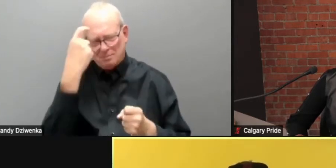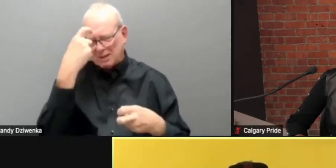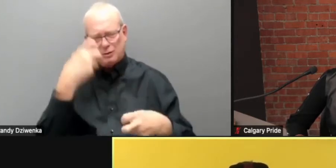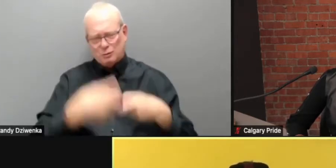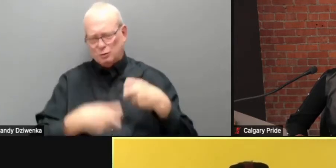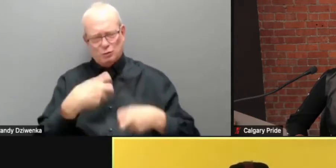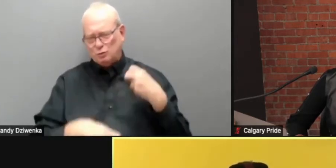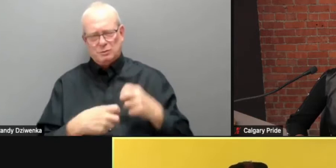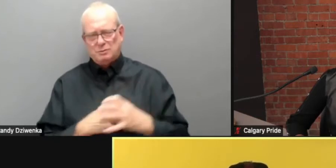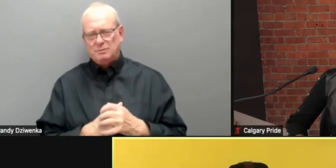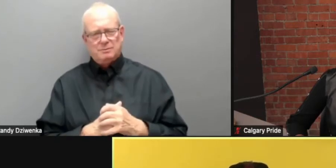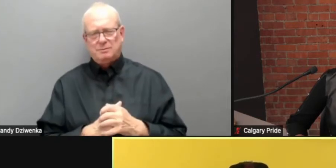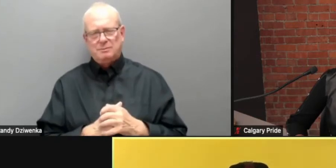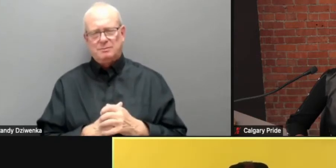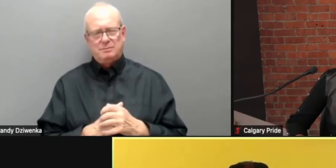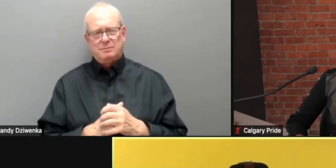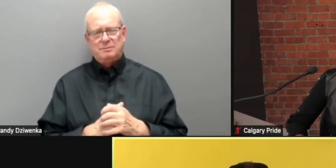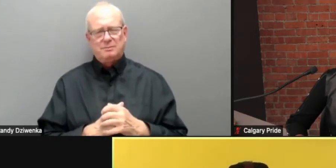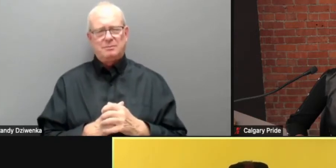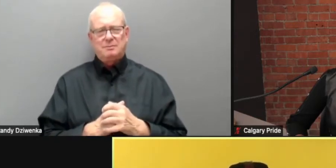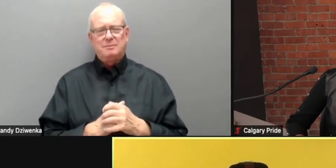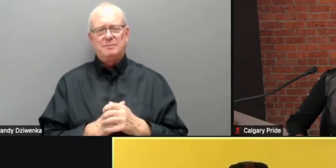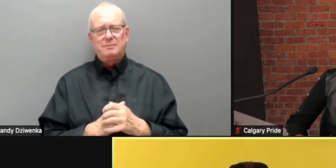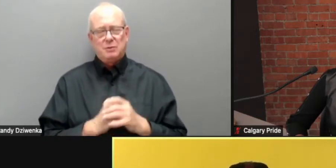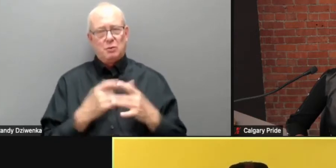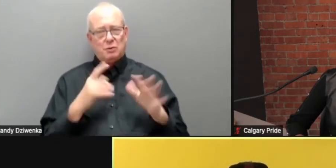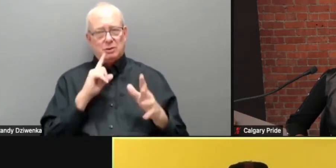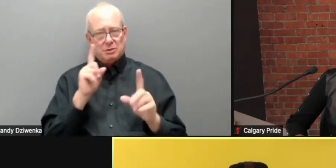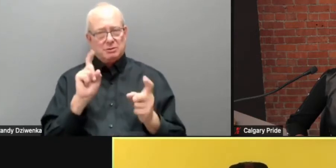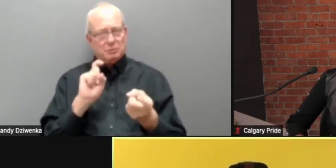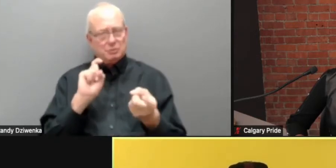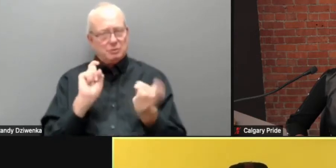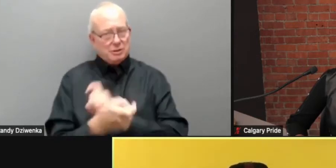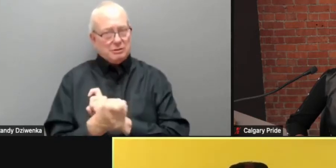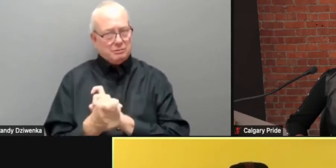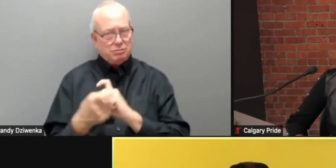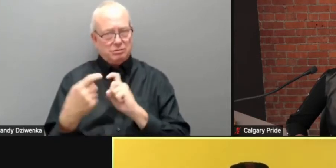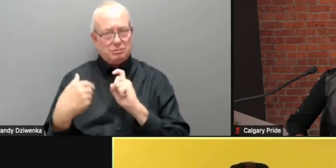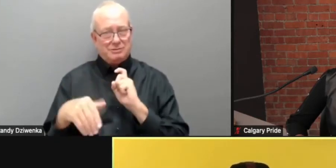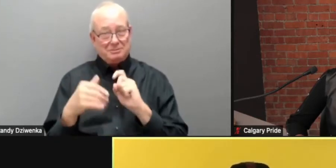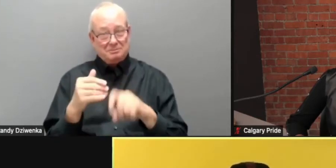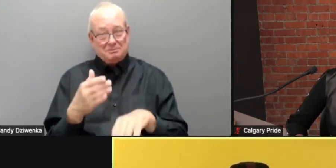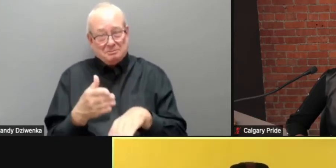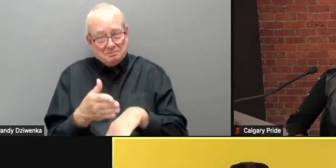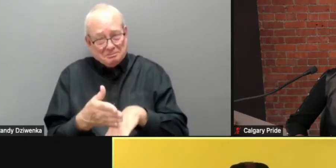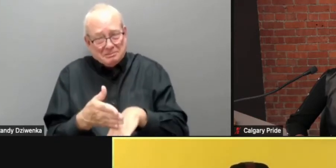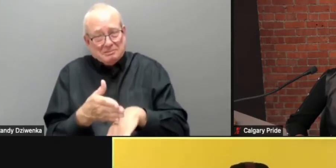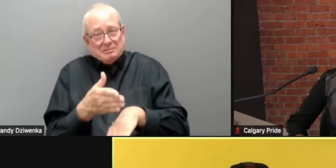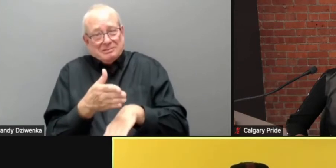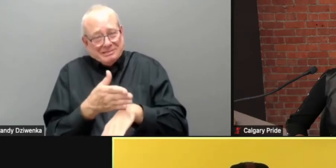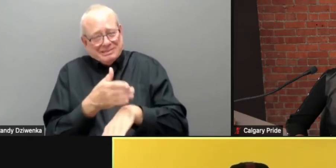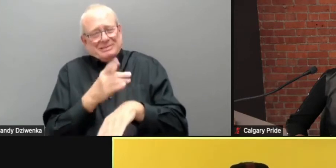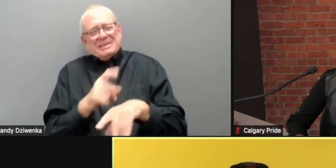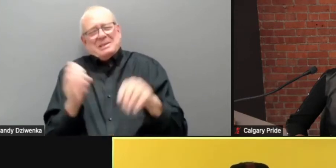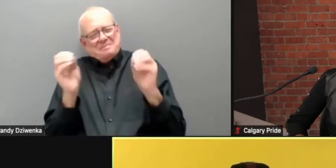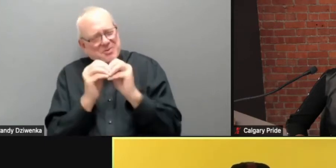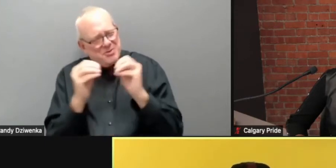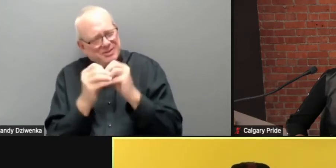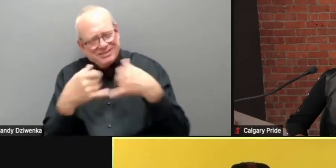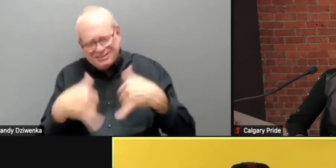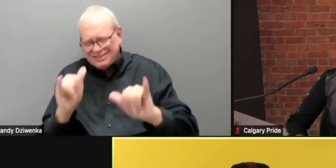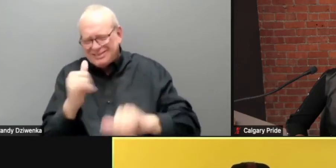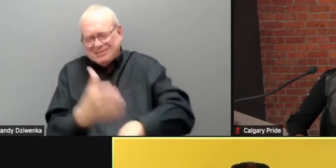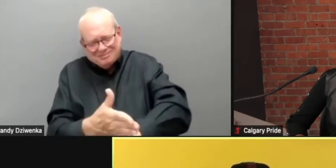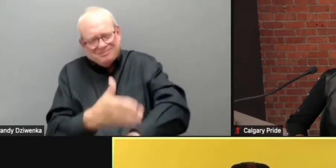but I mean, we have really achieved a lot in the past couple of years than we